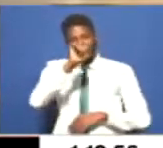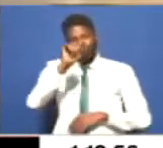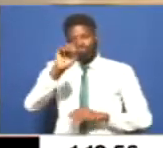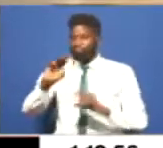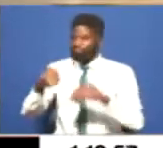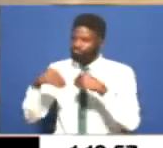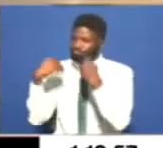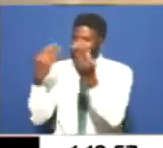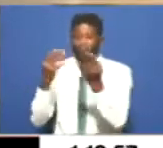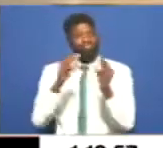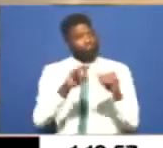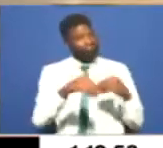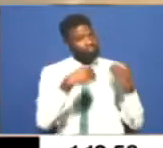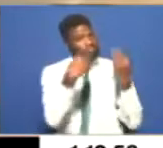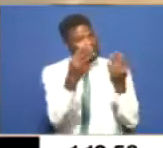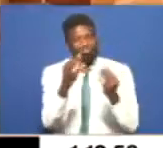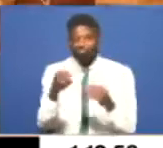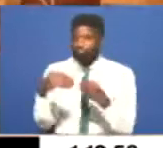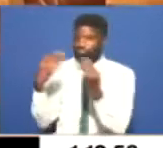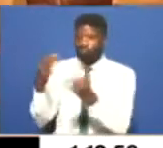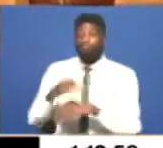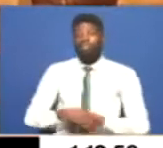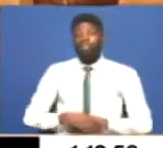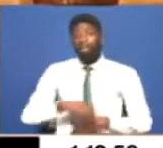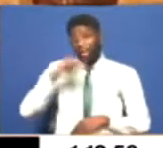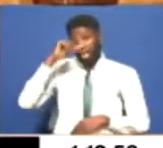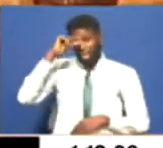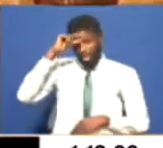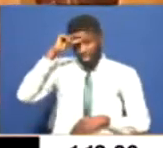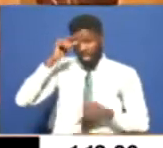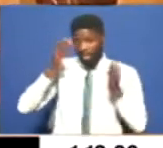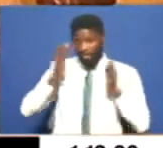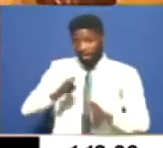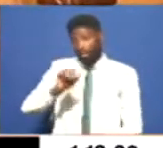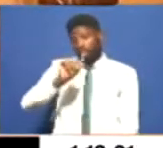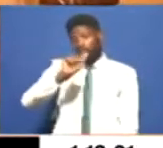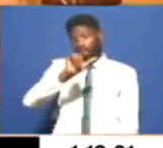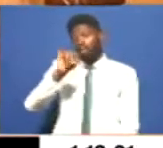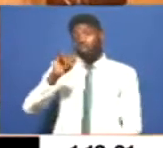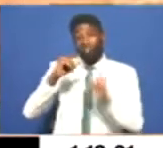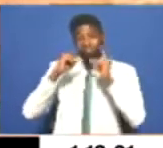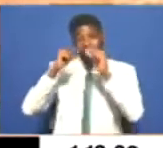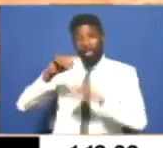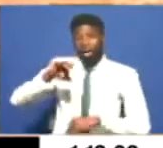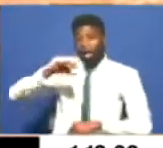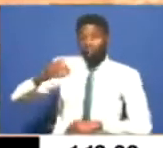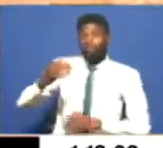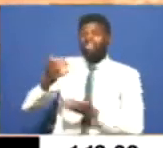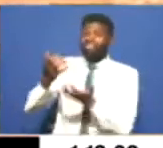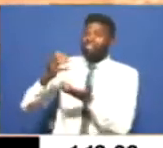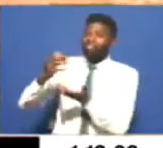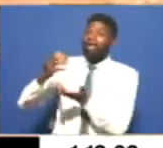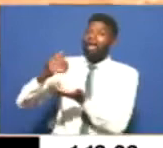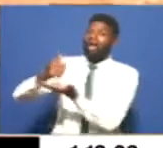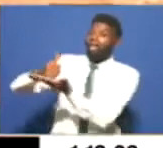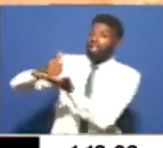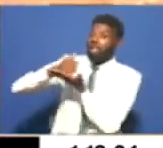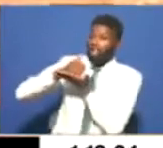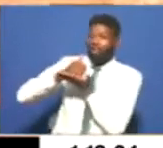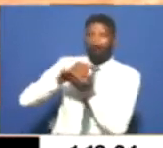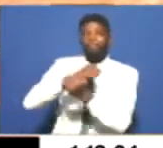Governor Ali Roba says the county still needs support to ensure Kenyans are adequately cushioned against the drought. Roba said the COVID-19 pandemic